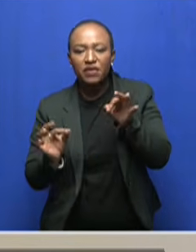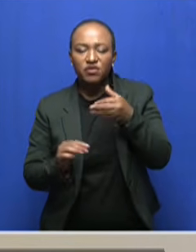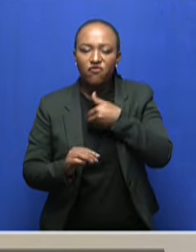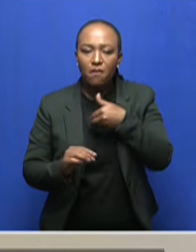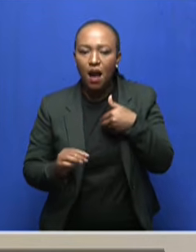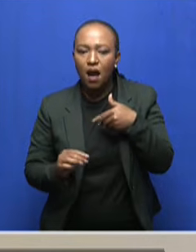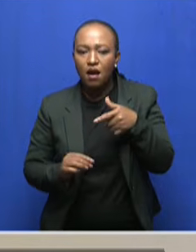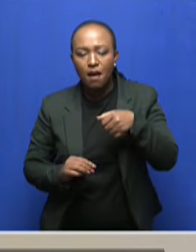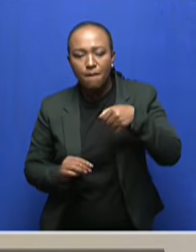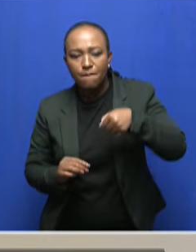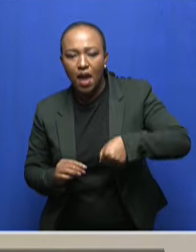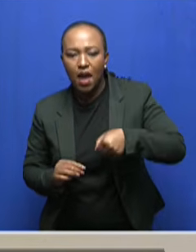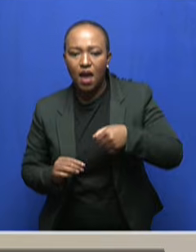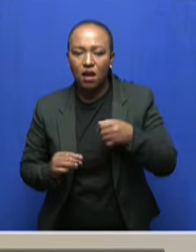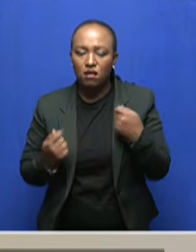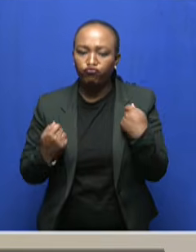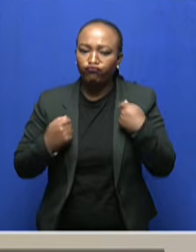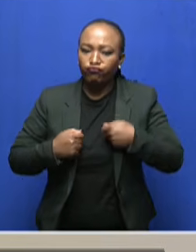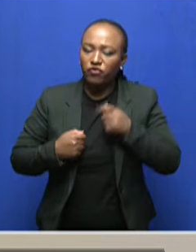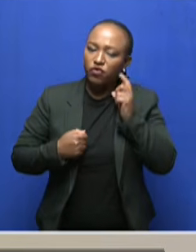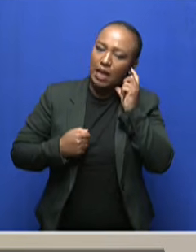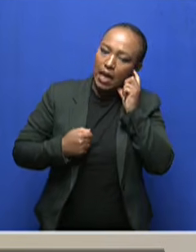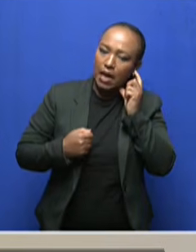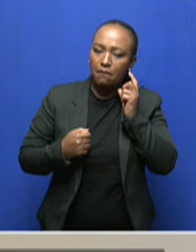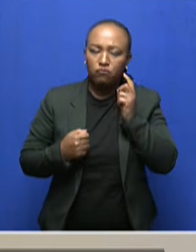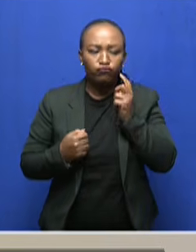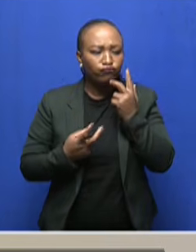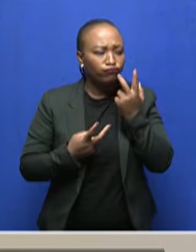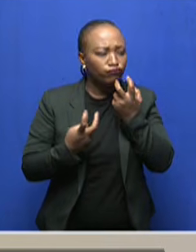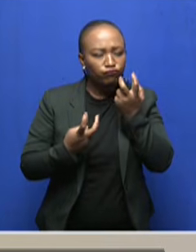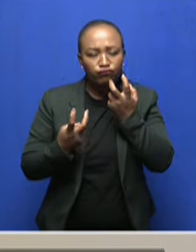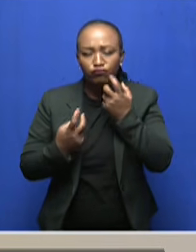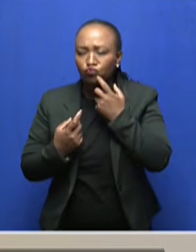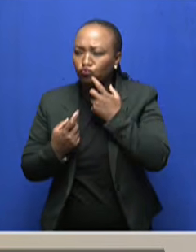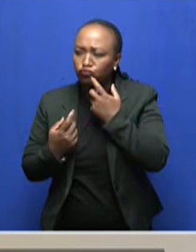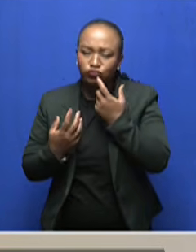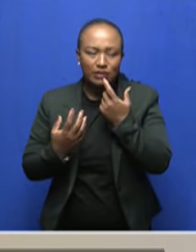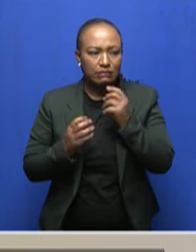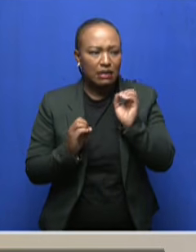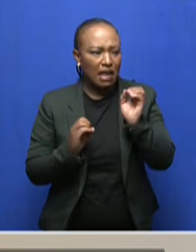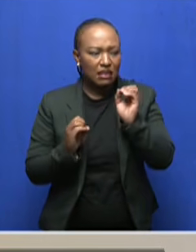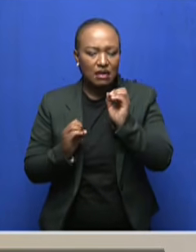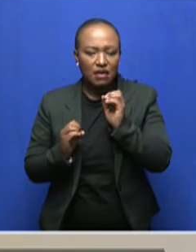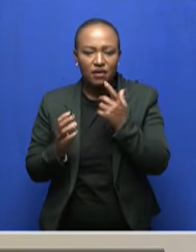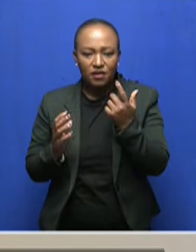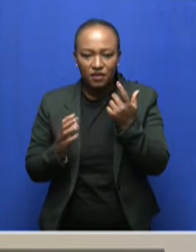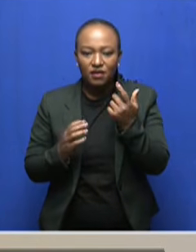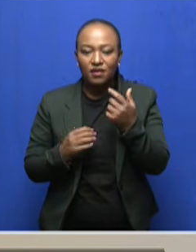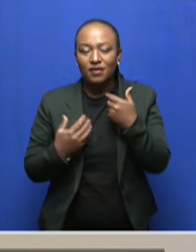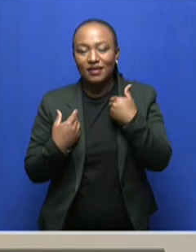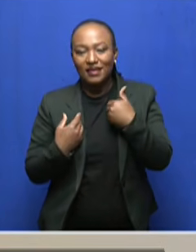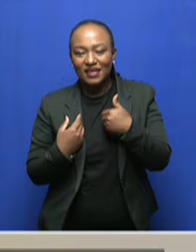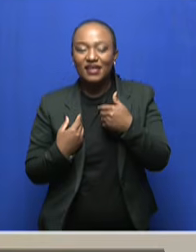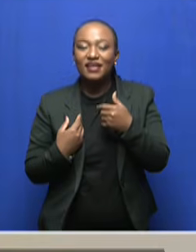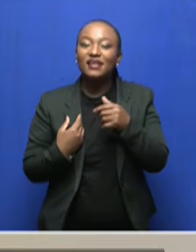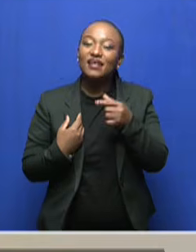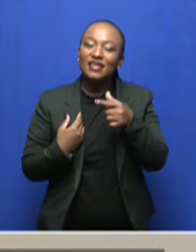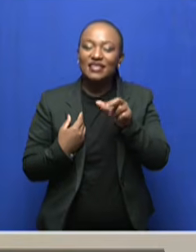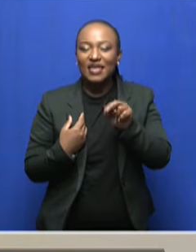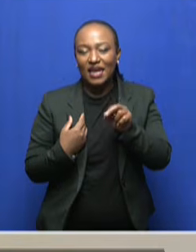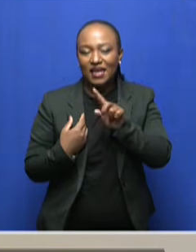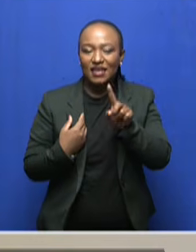your pajamas, your slippers, etc. And nothing was cutting it. So obviously, as the Gen Z that I am, I went onto